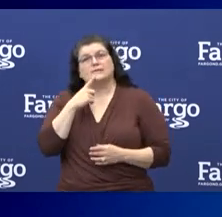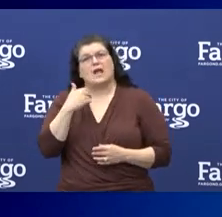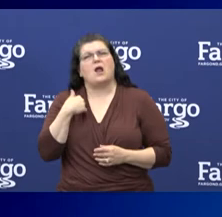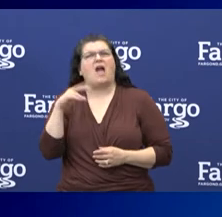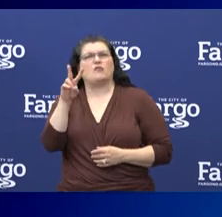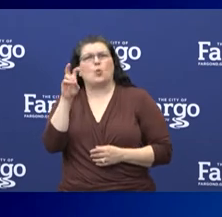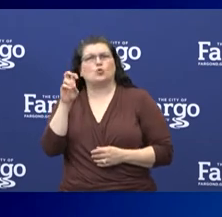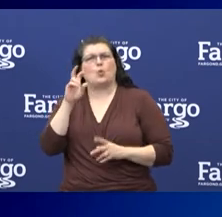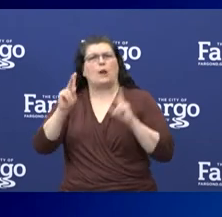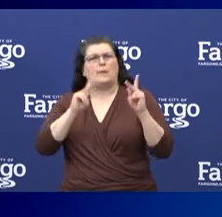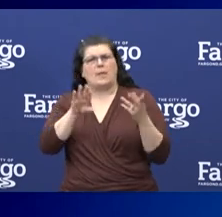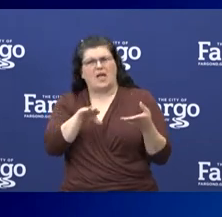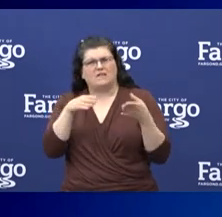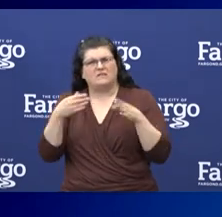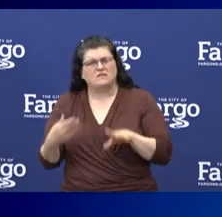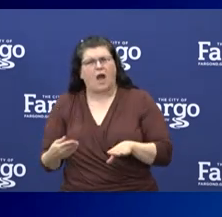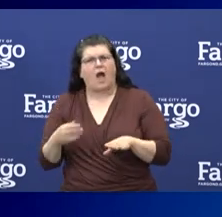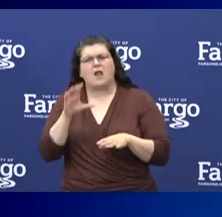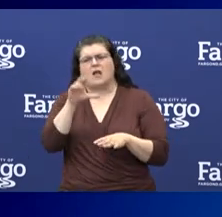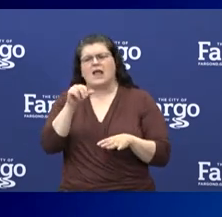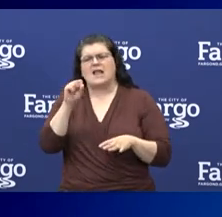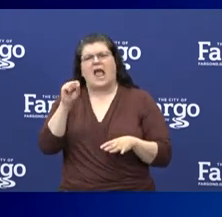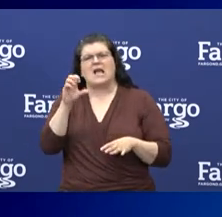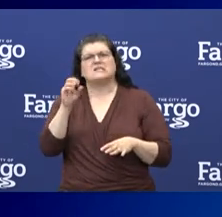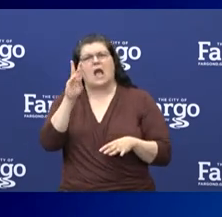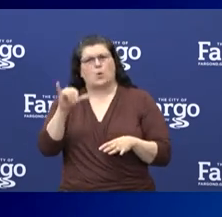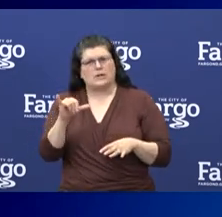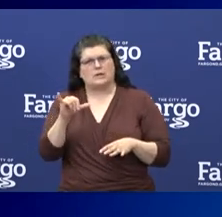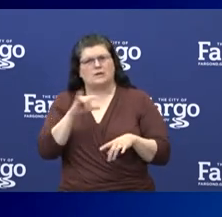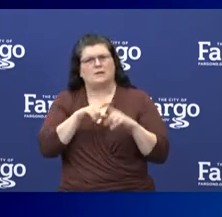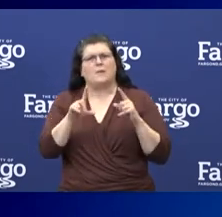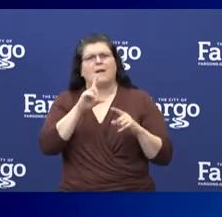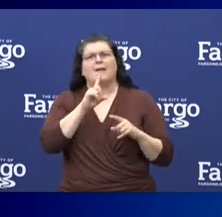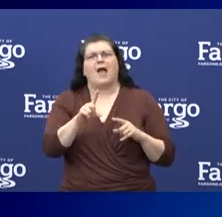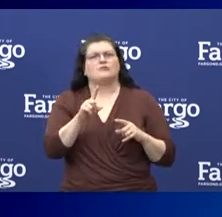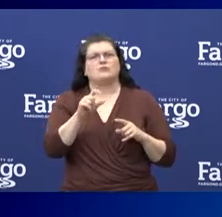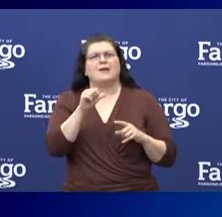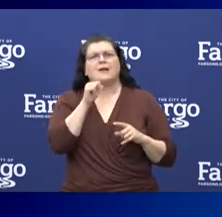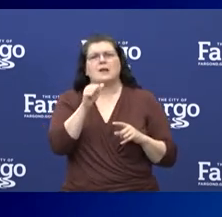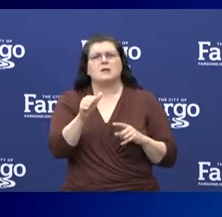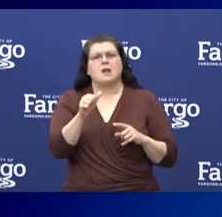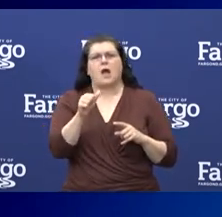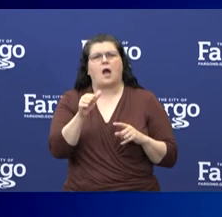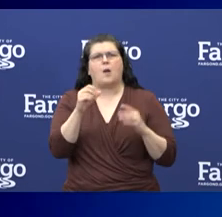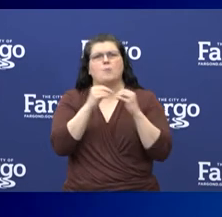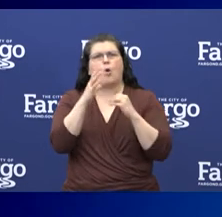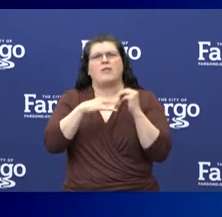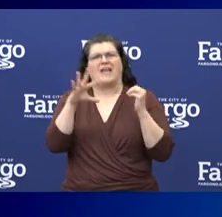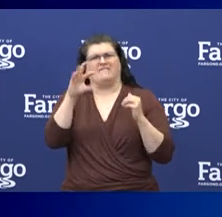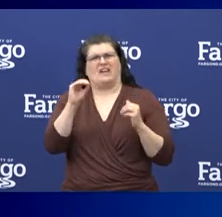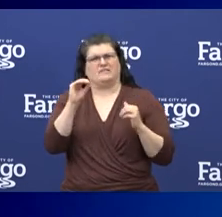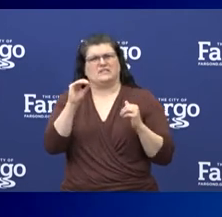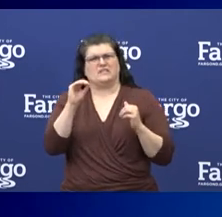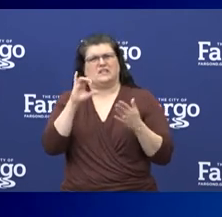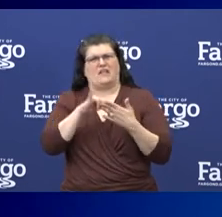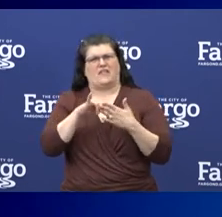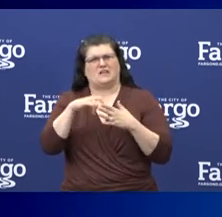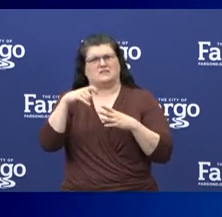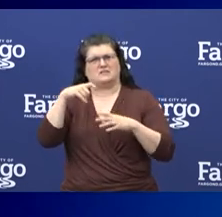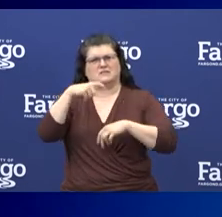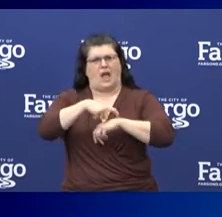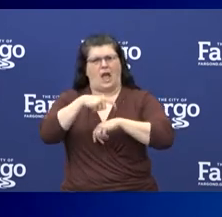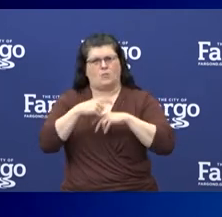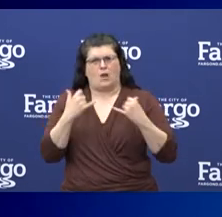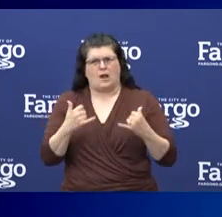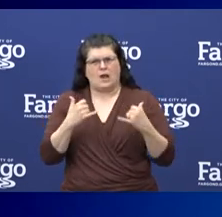in the city of, or in the Cass County region. And actually, we're not even over 50 at this point. So we've done very well with how we've done with our